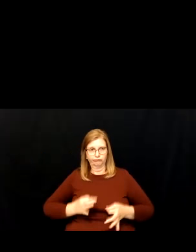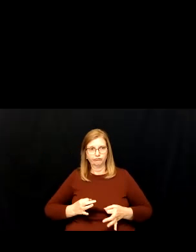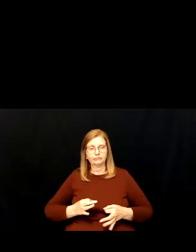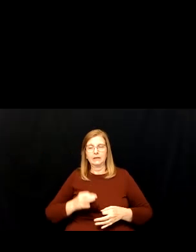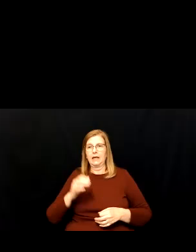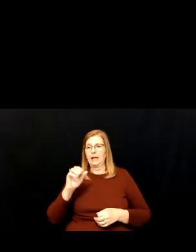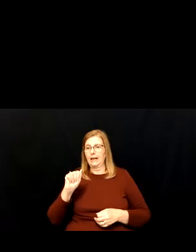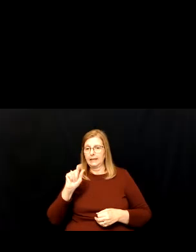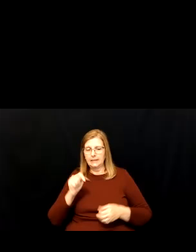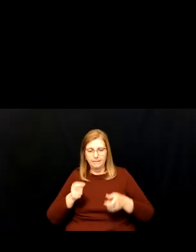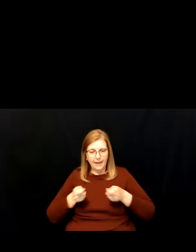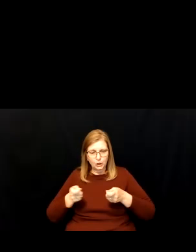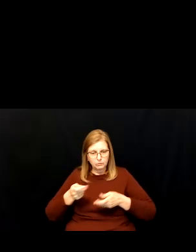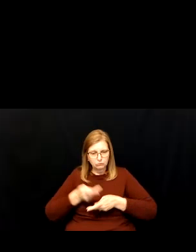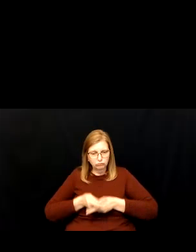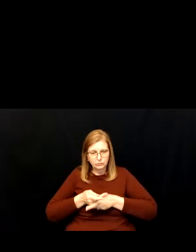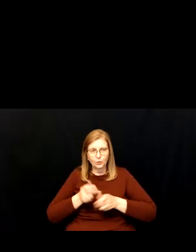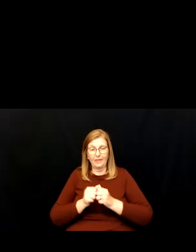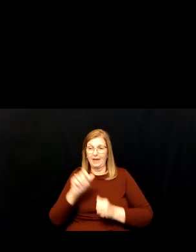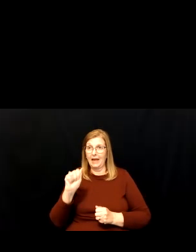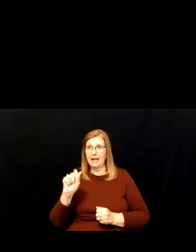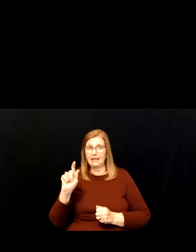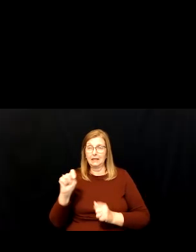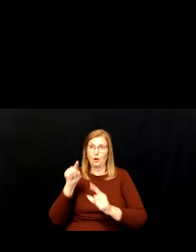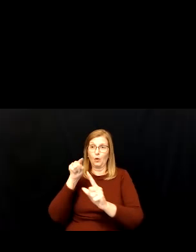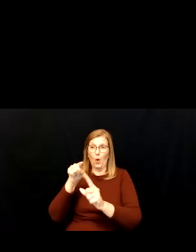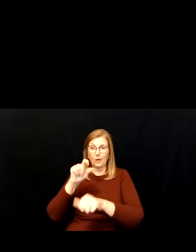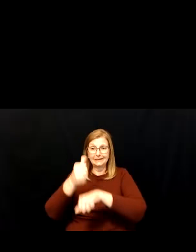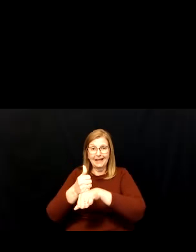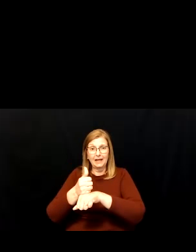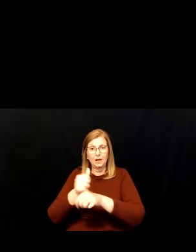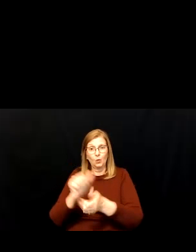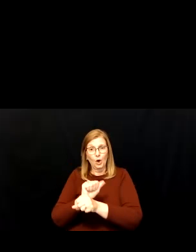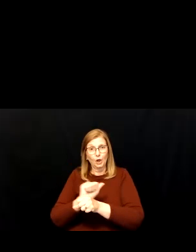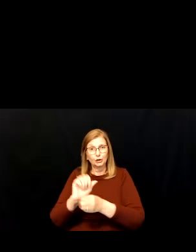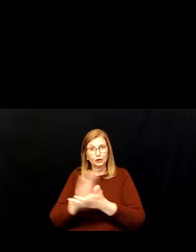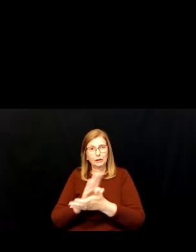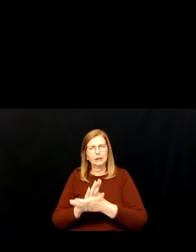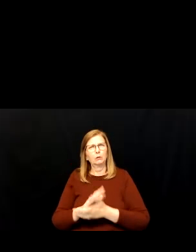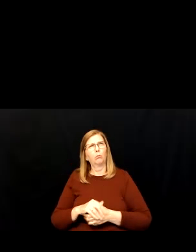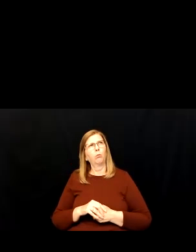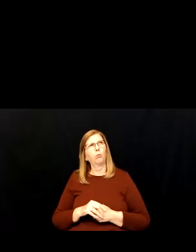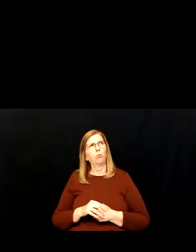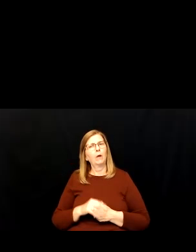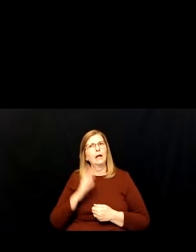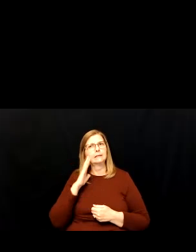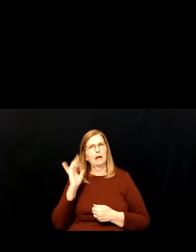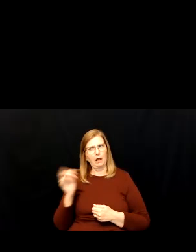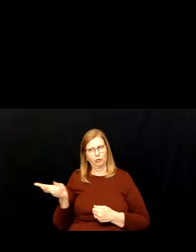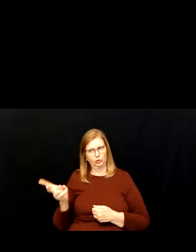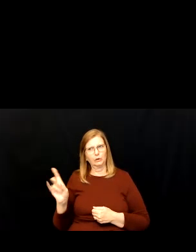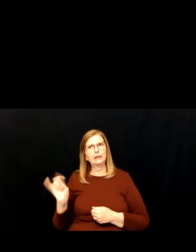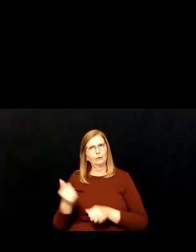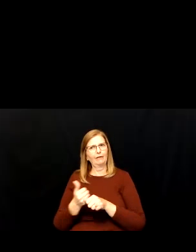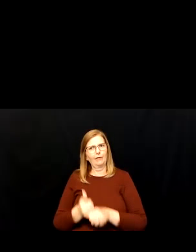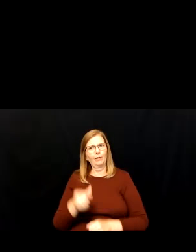technology management with an AT goal setting worksheet. It sounds like Canfield and Reed really did follow the quiet, don't